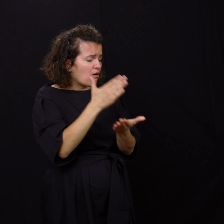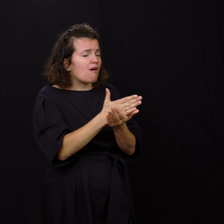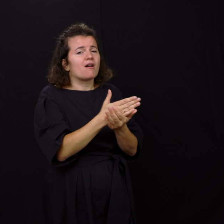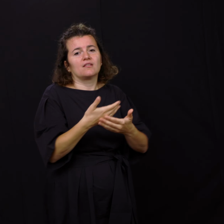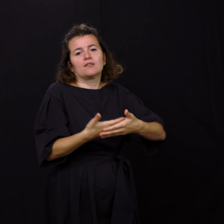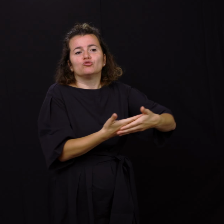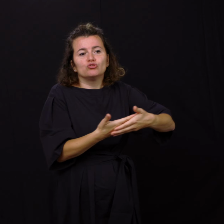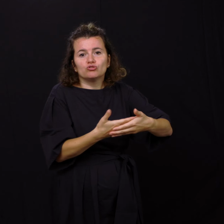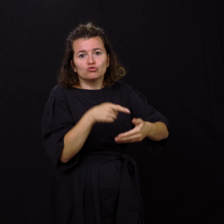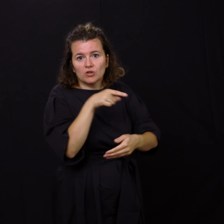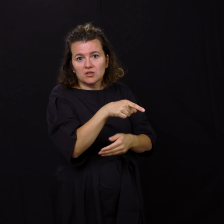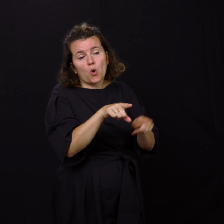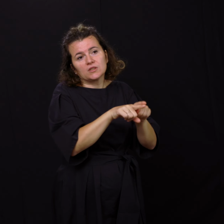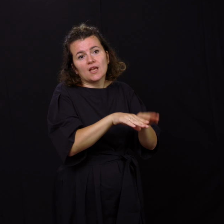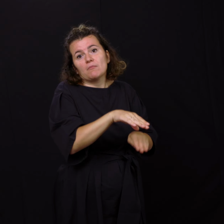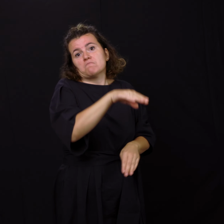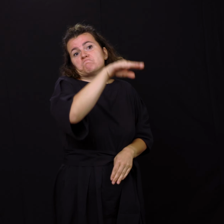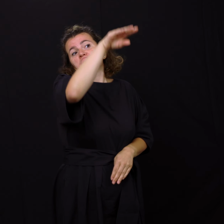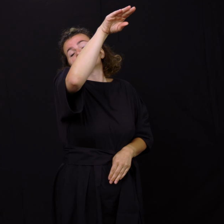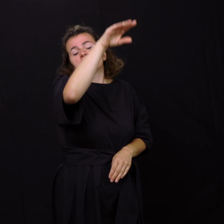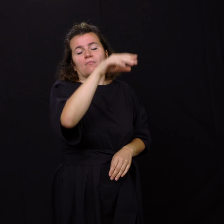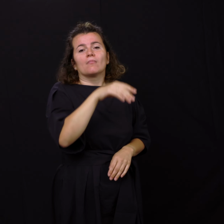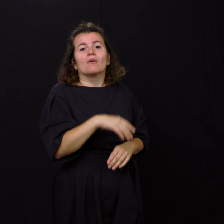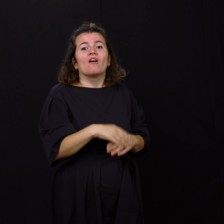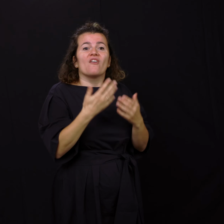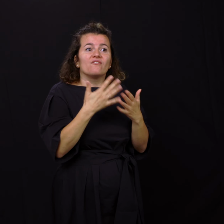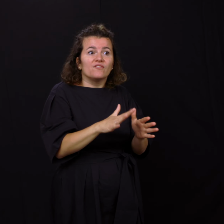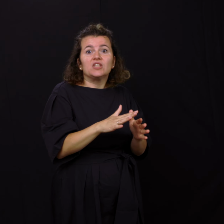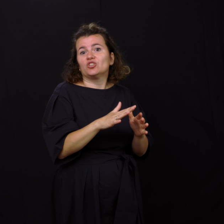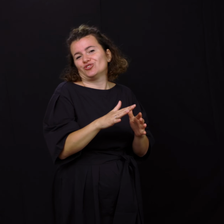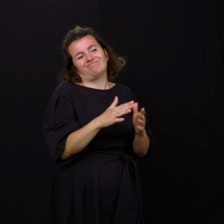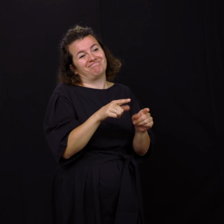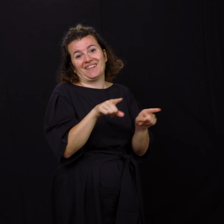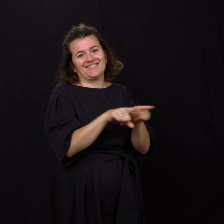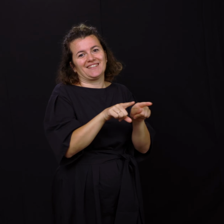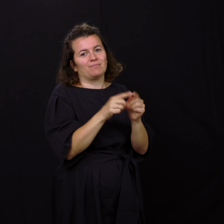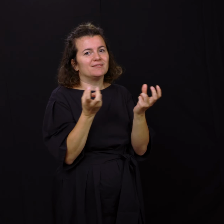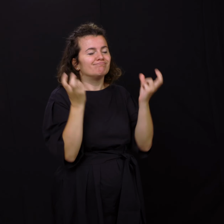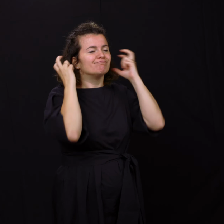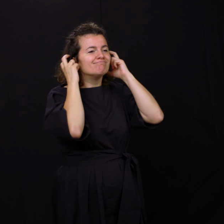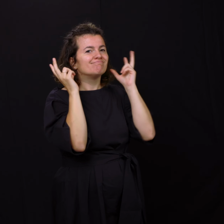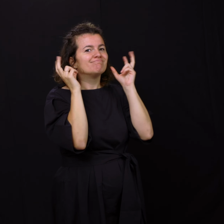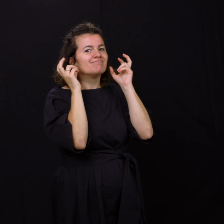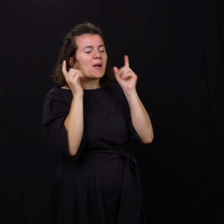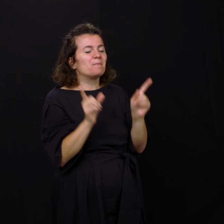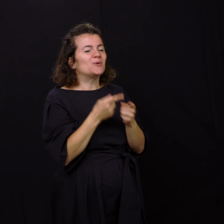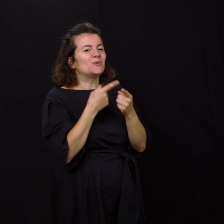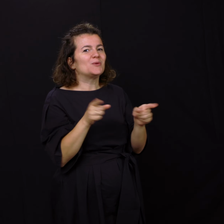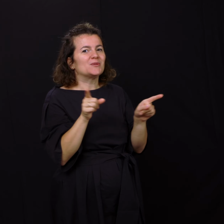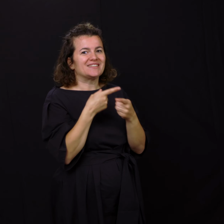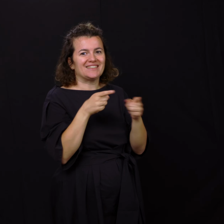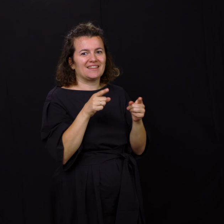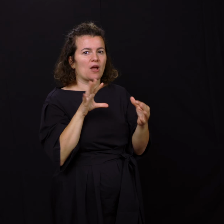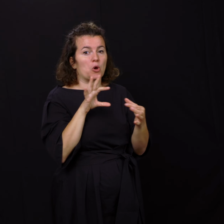school, they can secretly listen to music if they are Perfect. bored by the teachers. So there are opportunities indeed to be